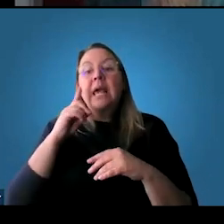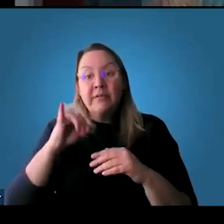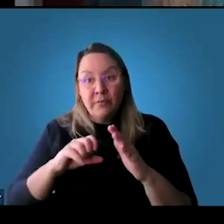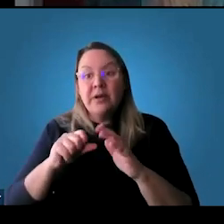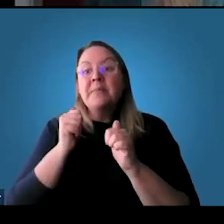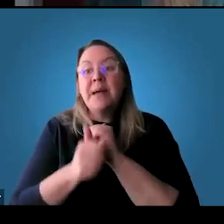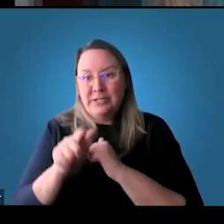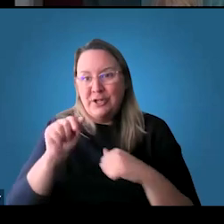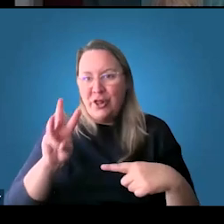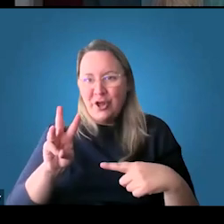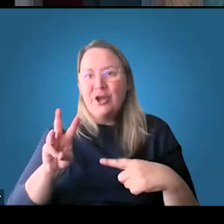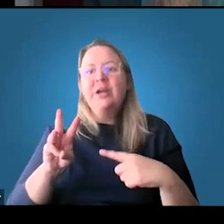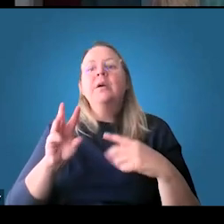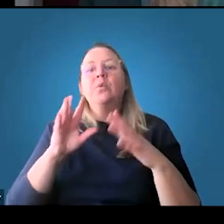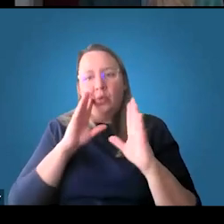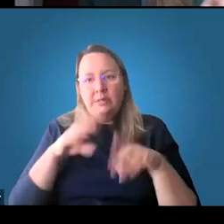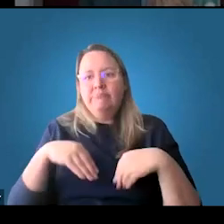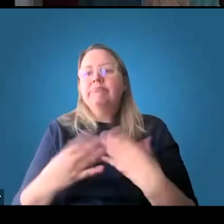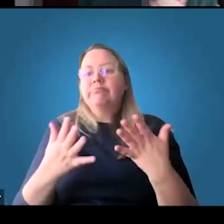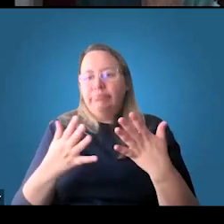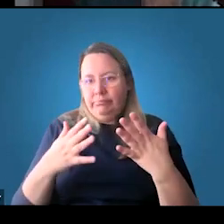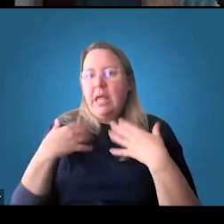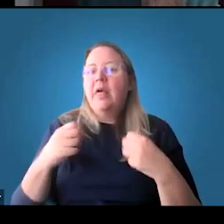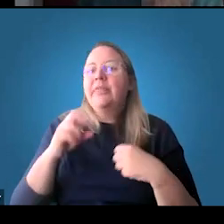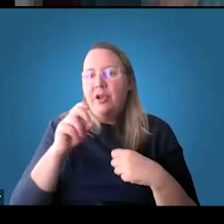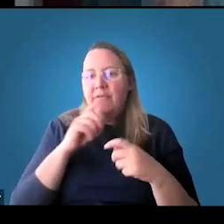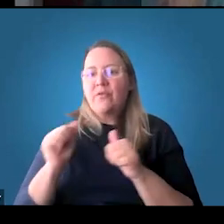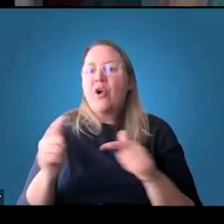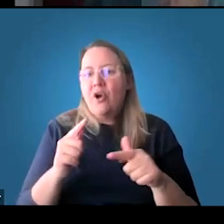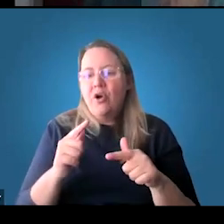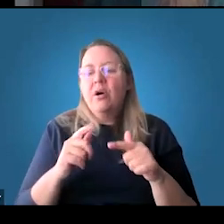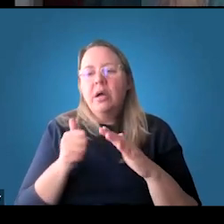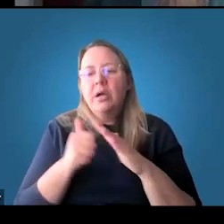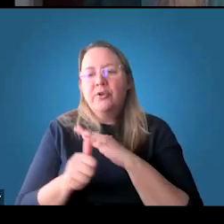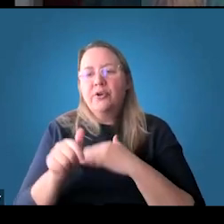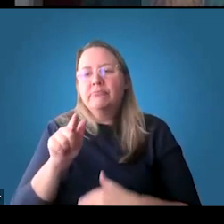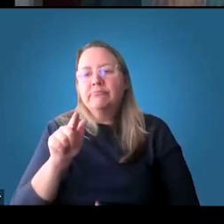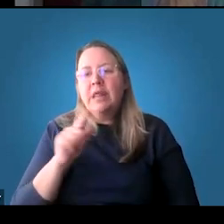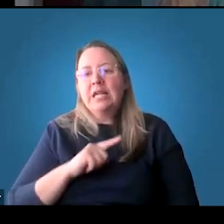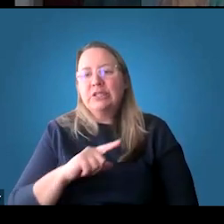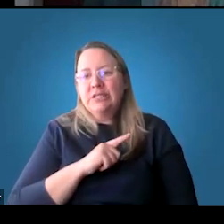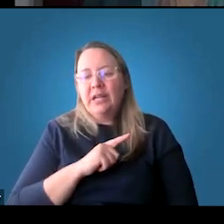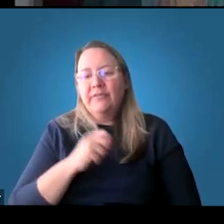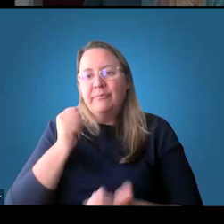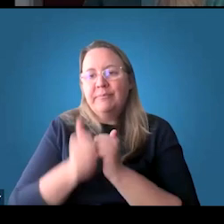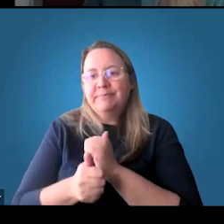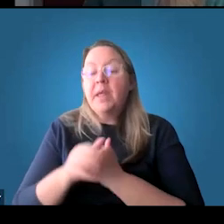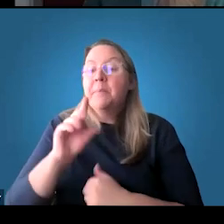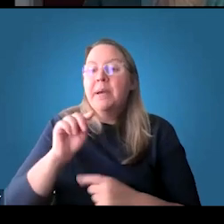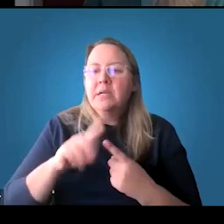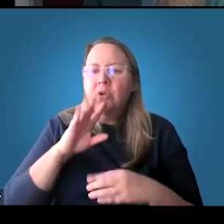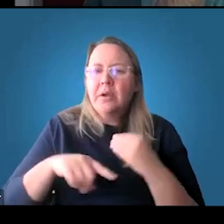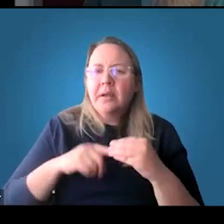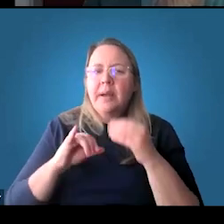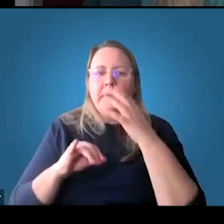everyone, regardless of immigration status. They also tracked milestones along the way, including incremental but still significant